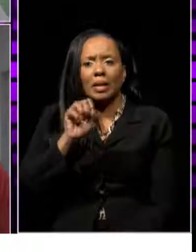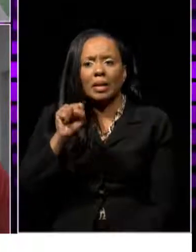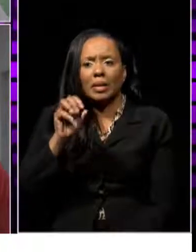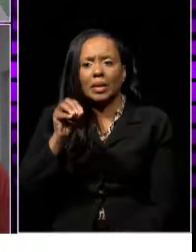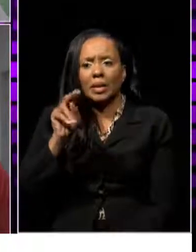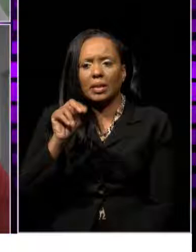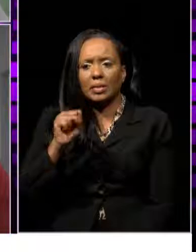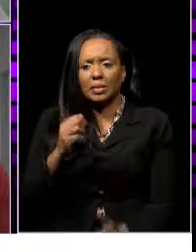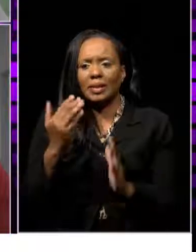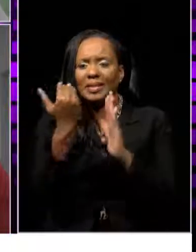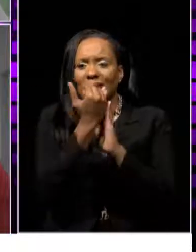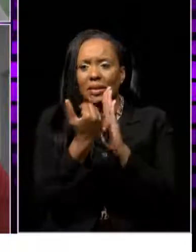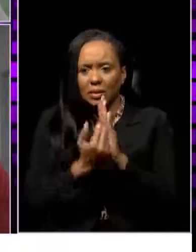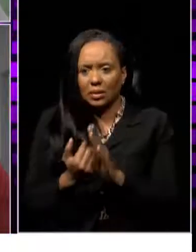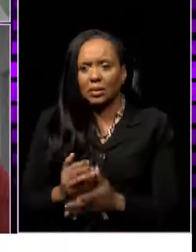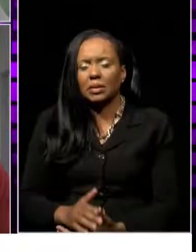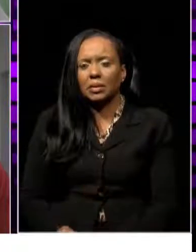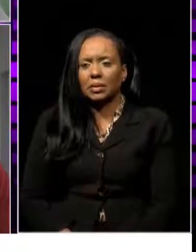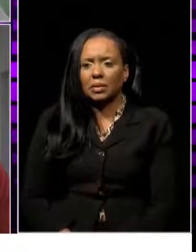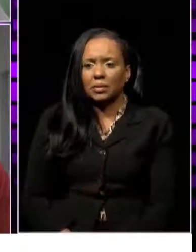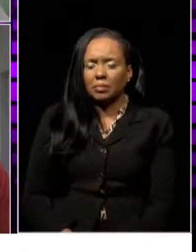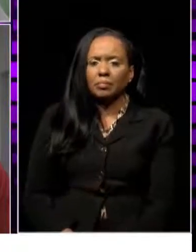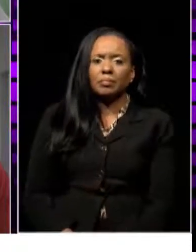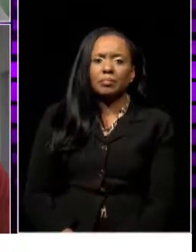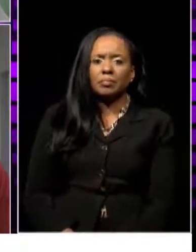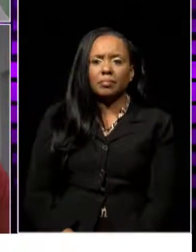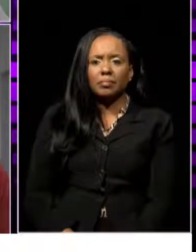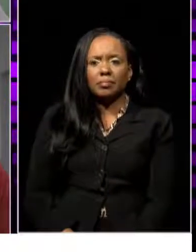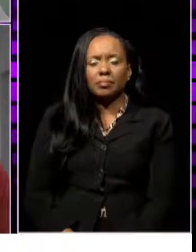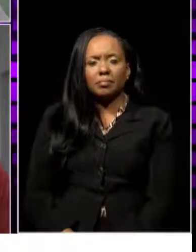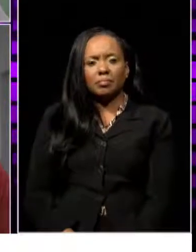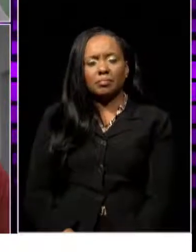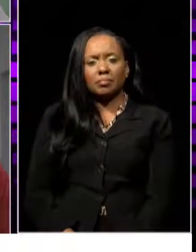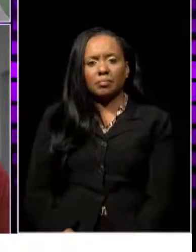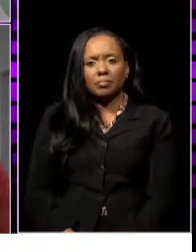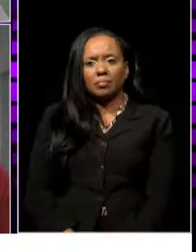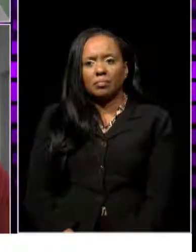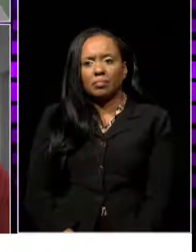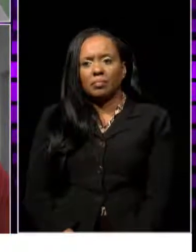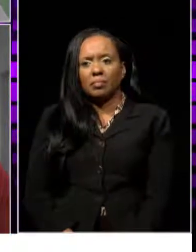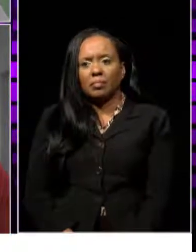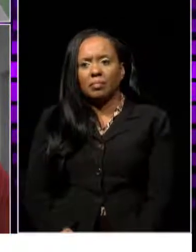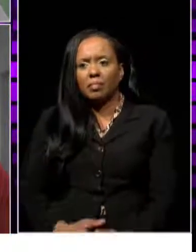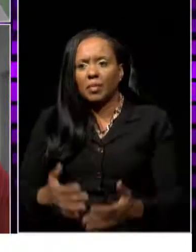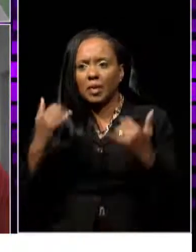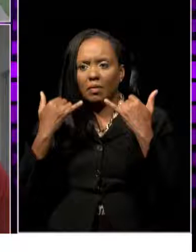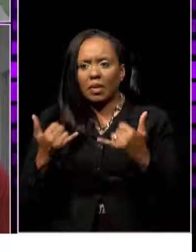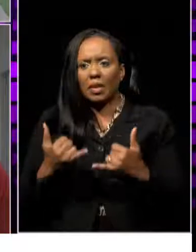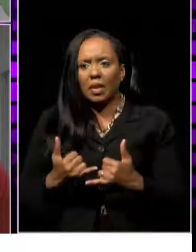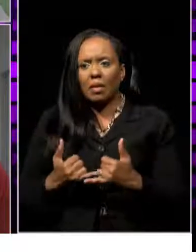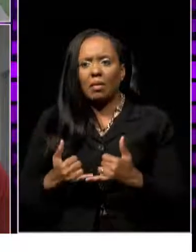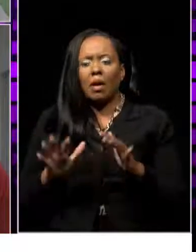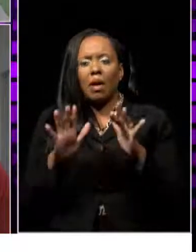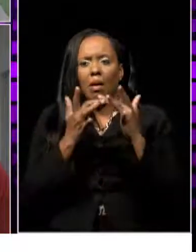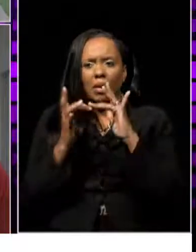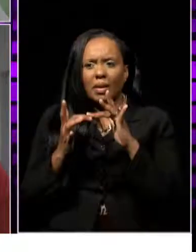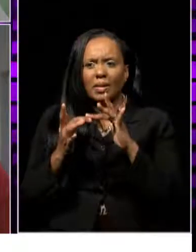know, how relevant or useful or important are lessons in this day and age, in this online